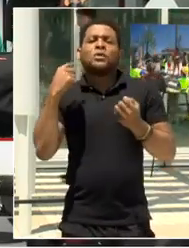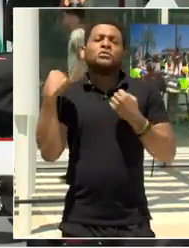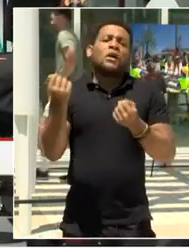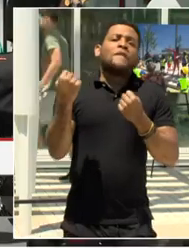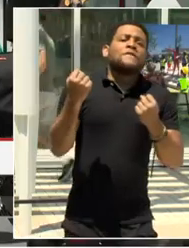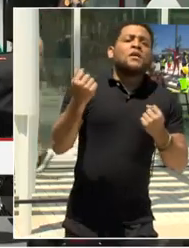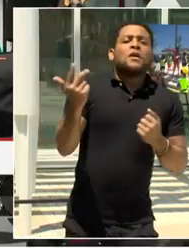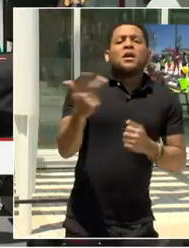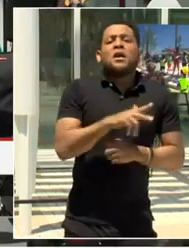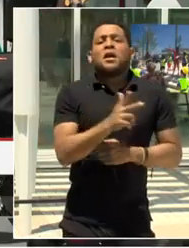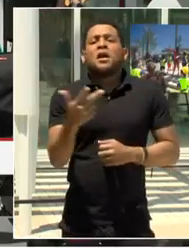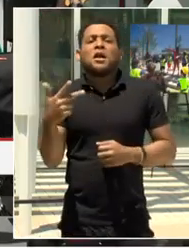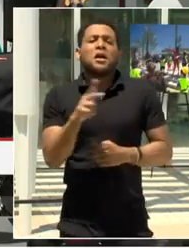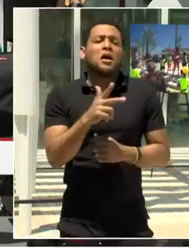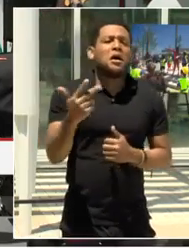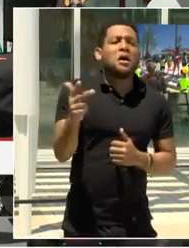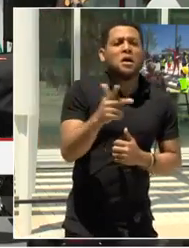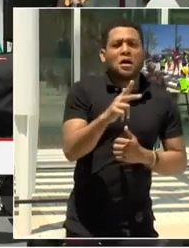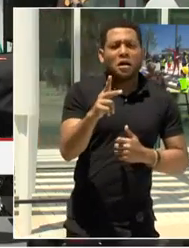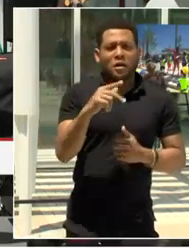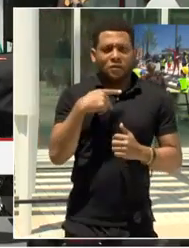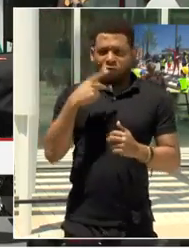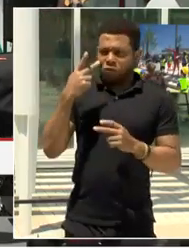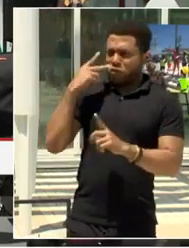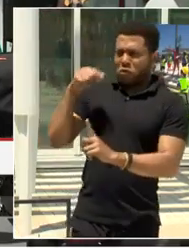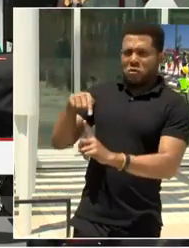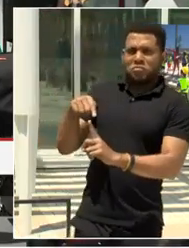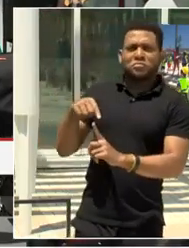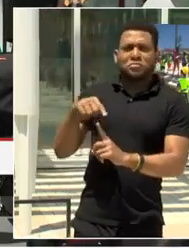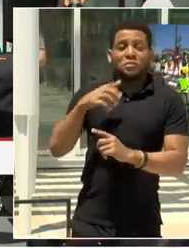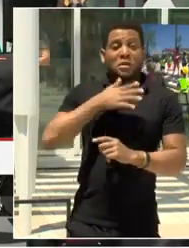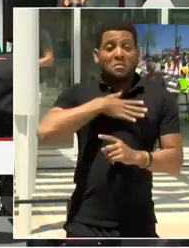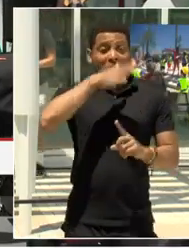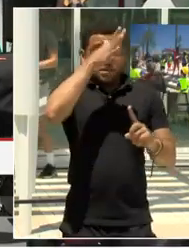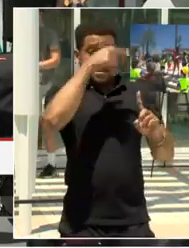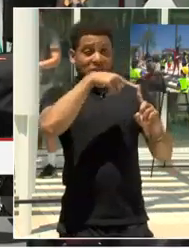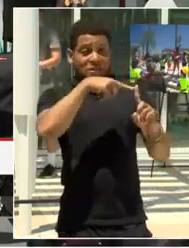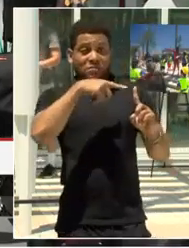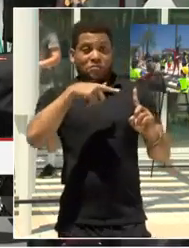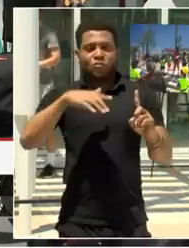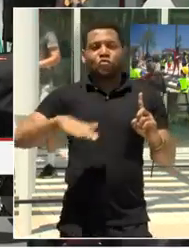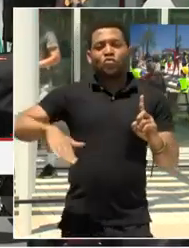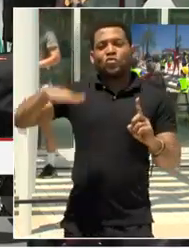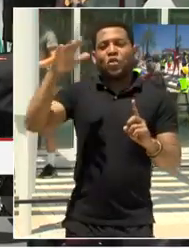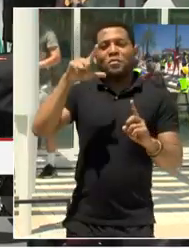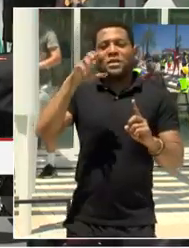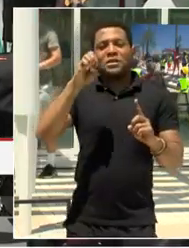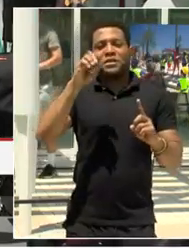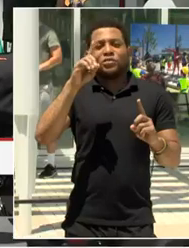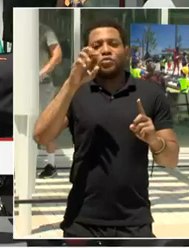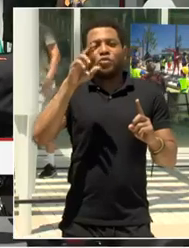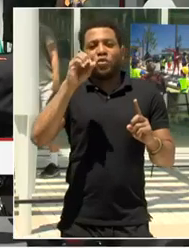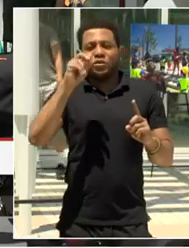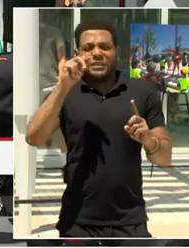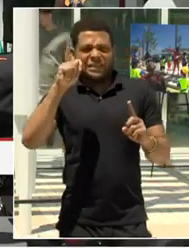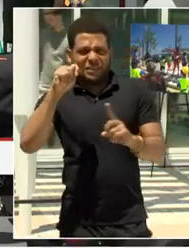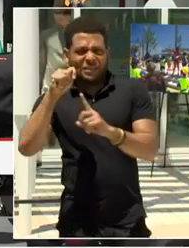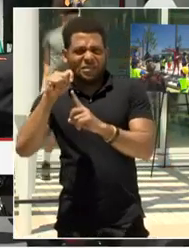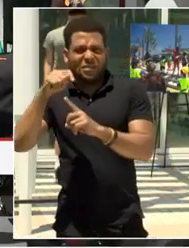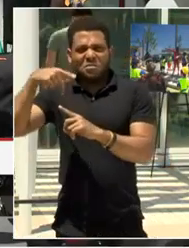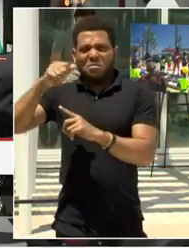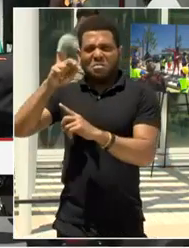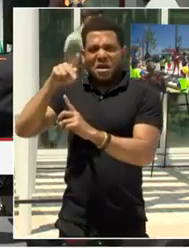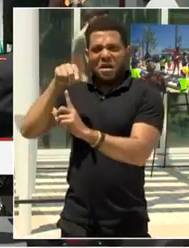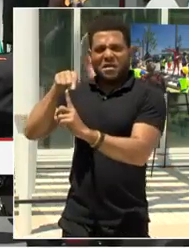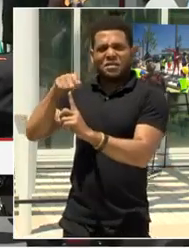in Ledroit Park, so he has a whole nother perspective of what happens here at McMillan. So